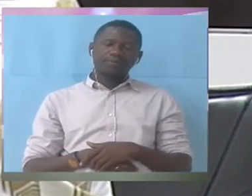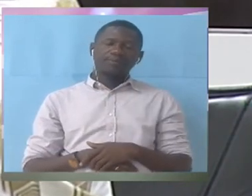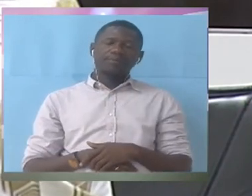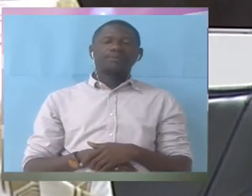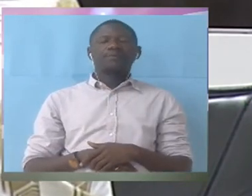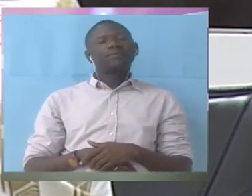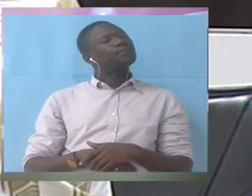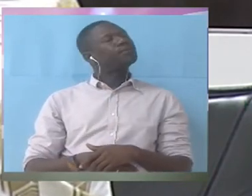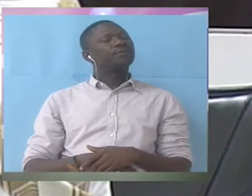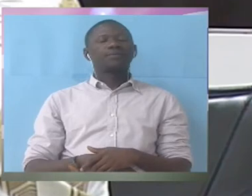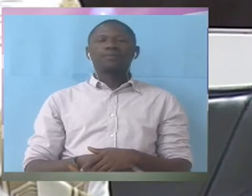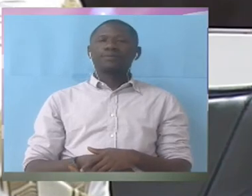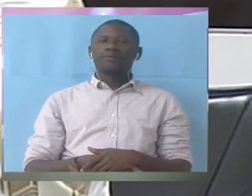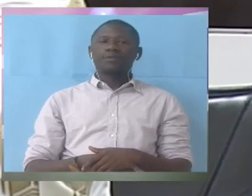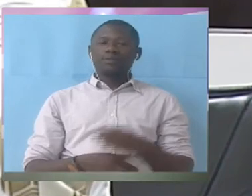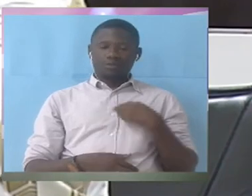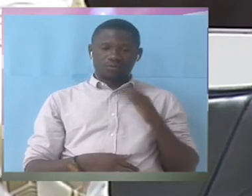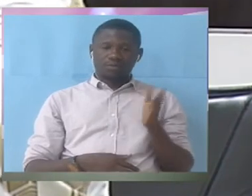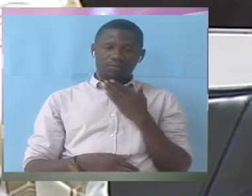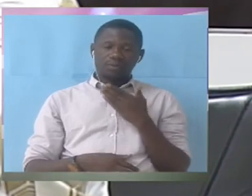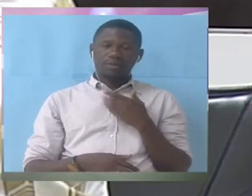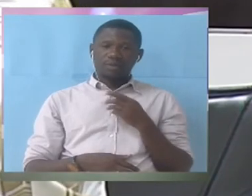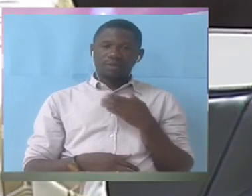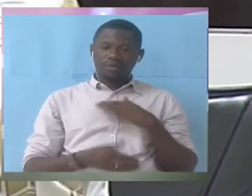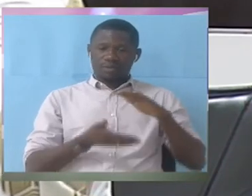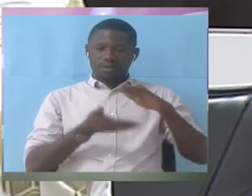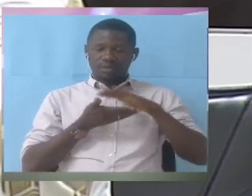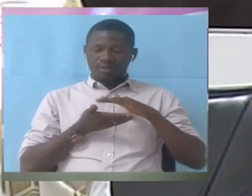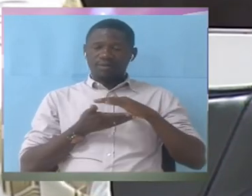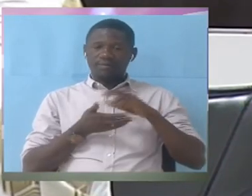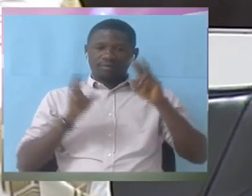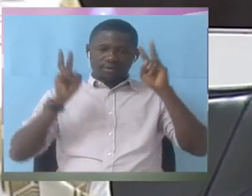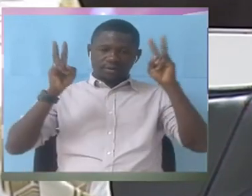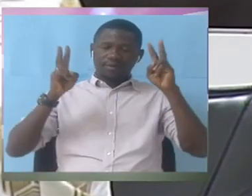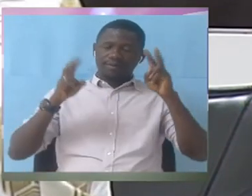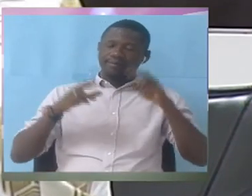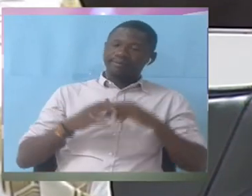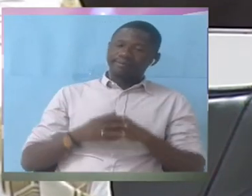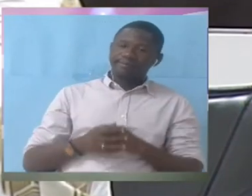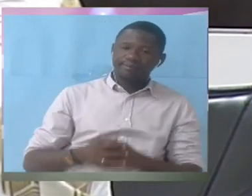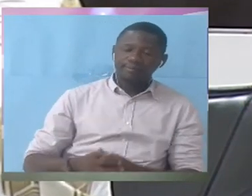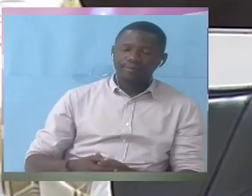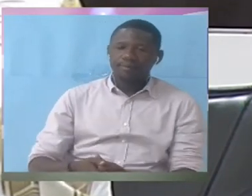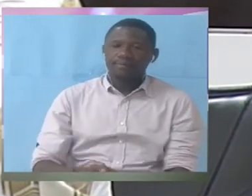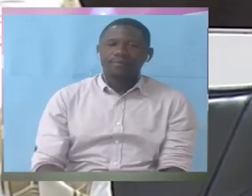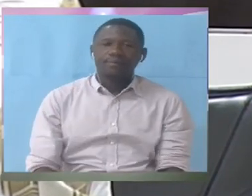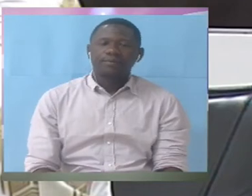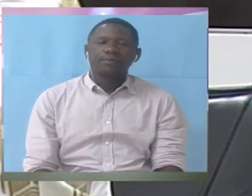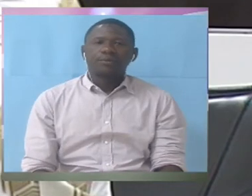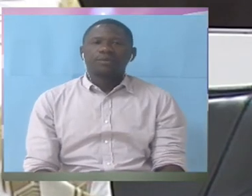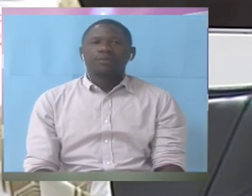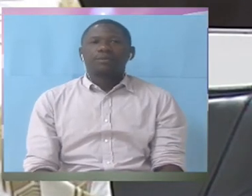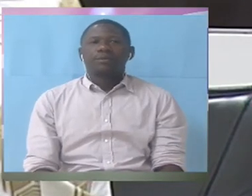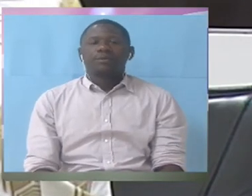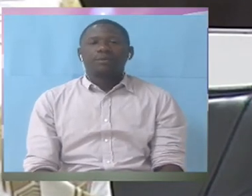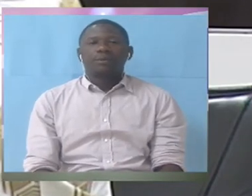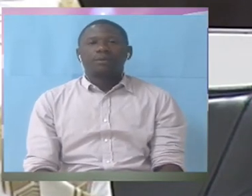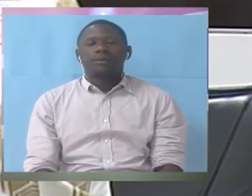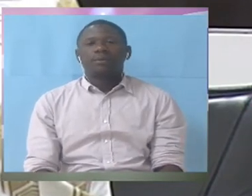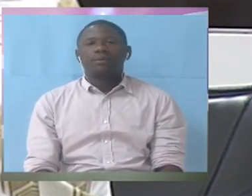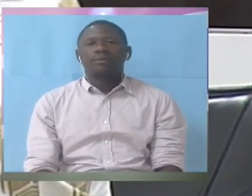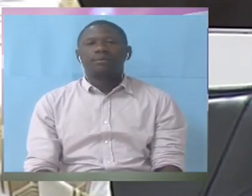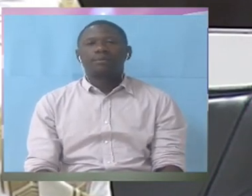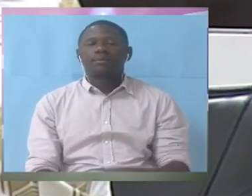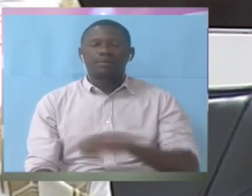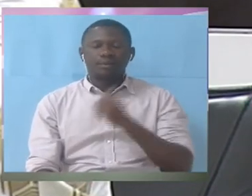So I went. I received him. Legi ma dem dal diko dalal. And he